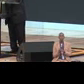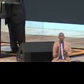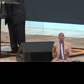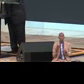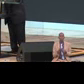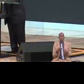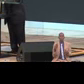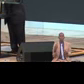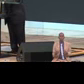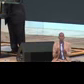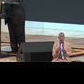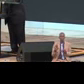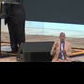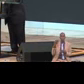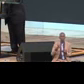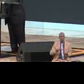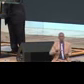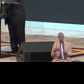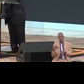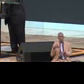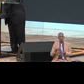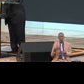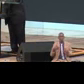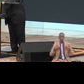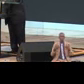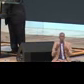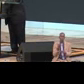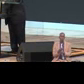from the spirit of premature deaths.